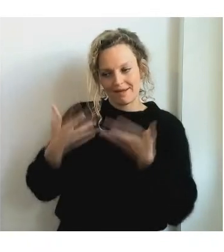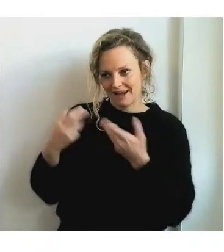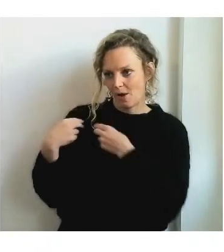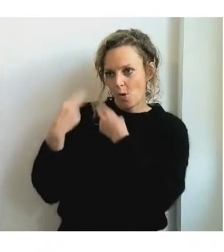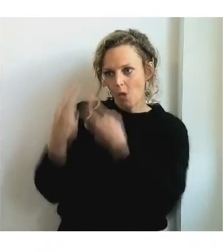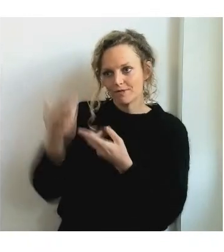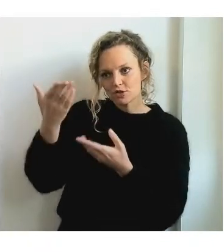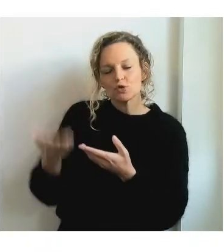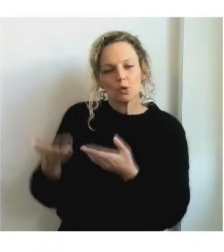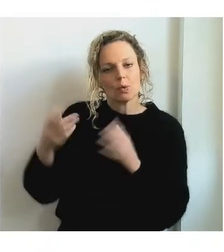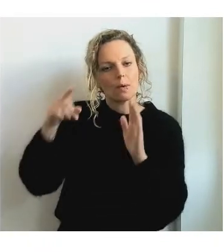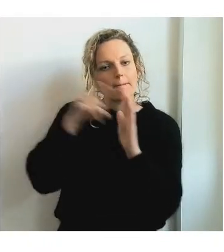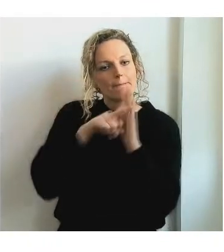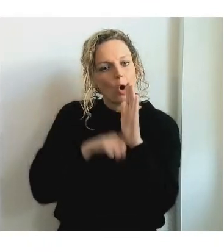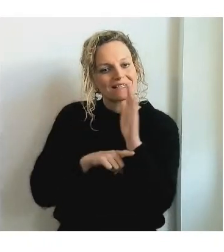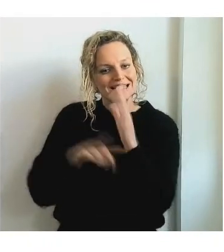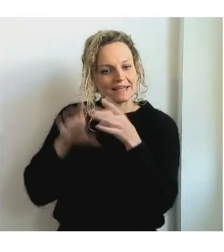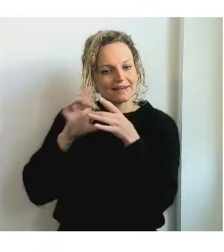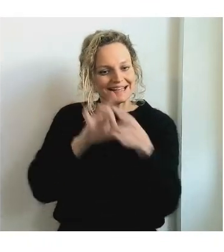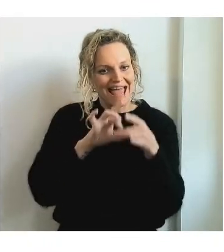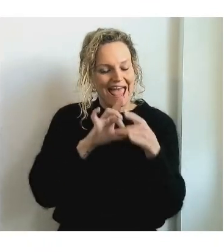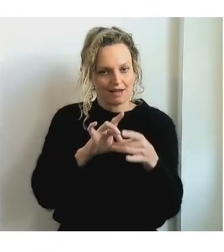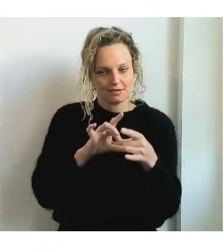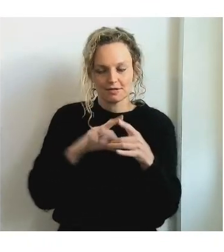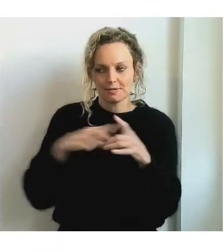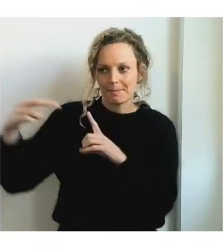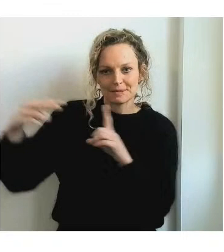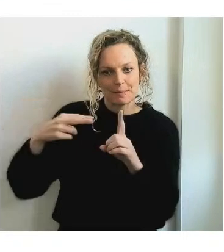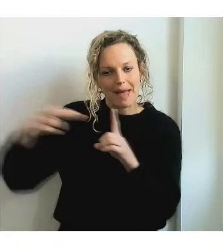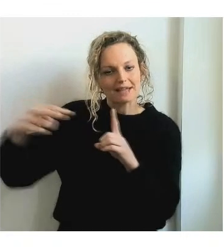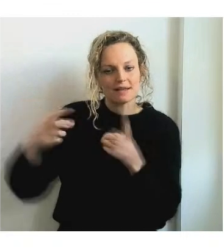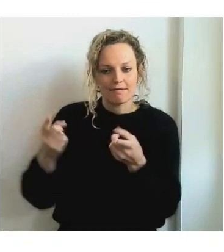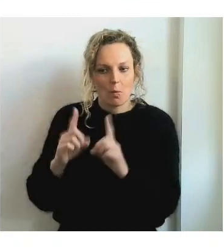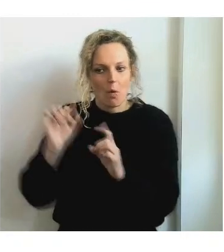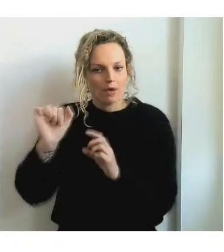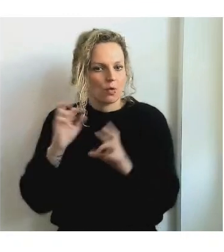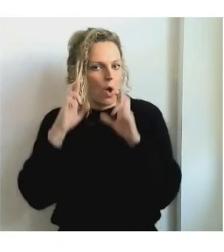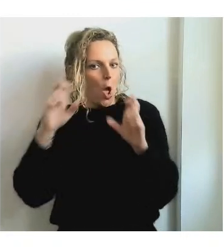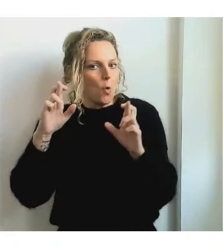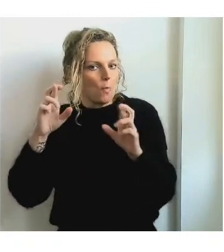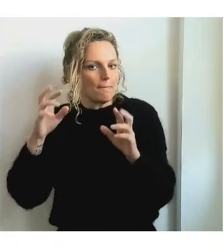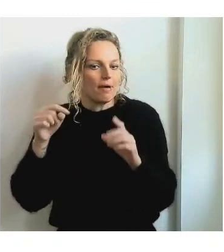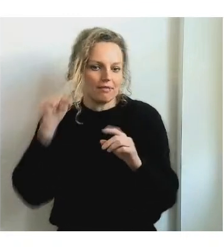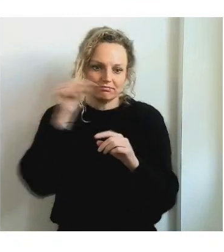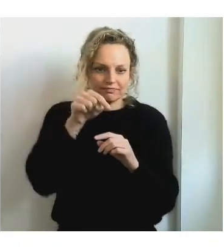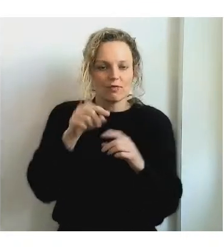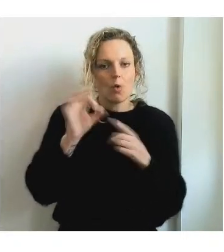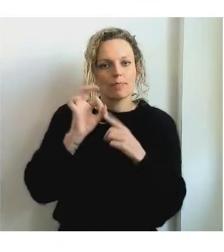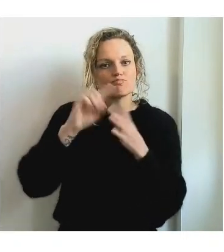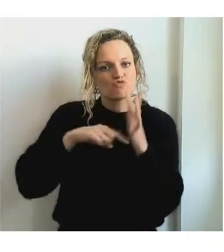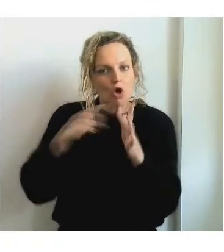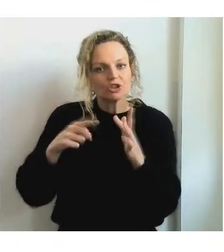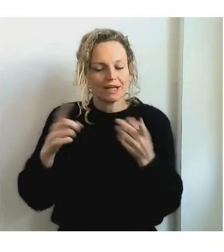involvement in the project and what were you hoping it would achieve? Thanks very much,